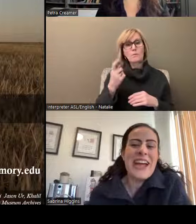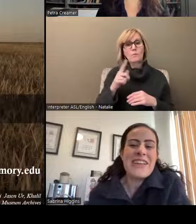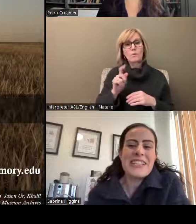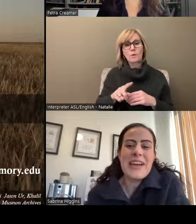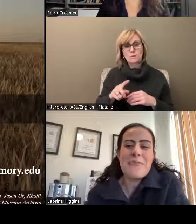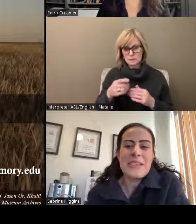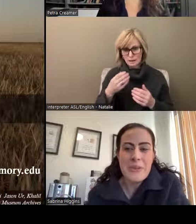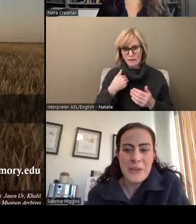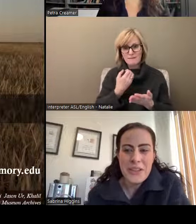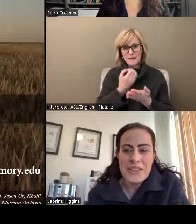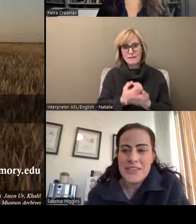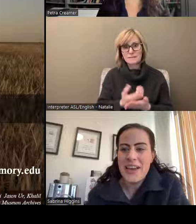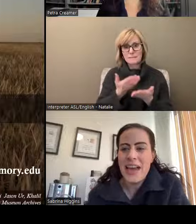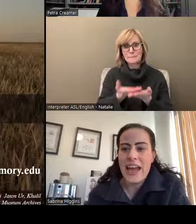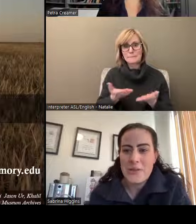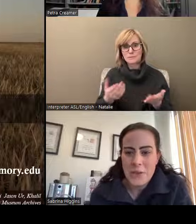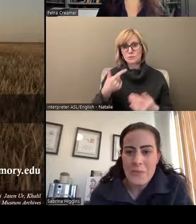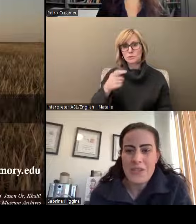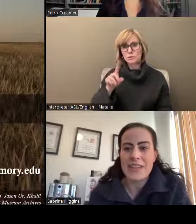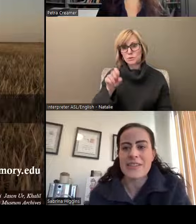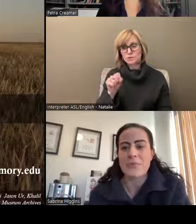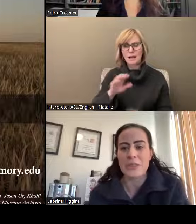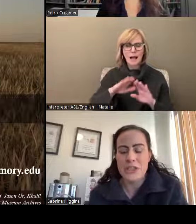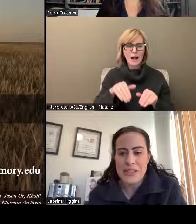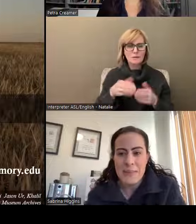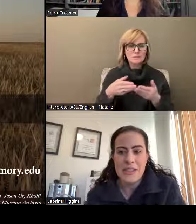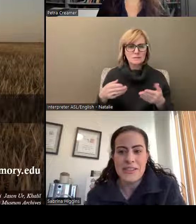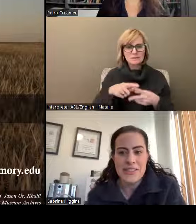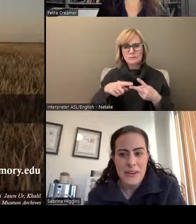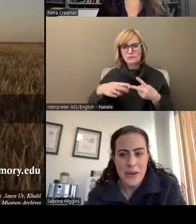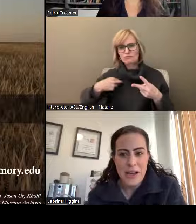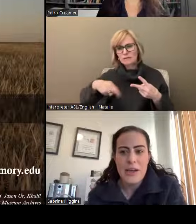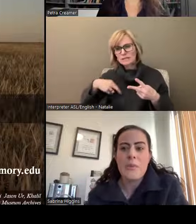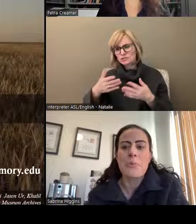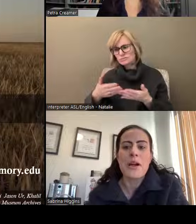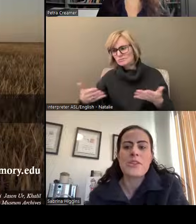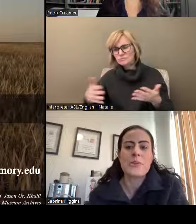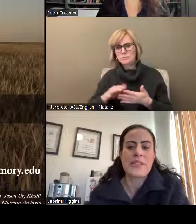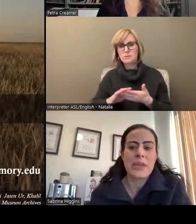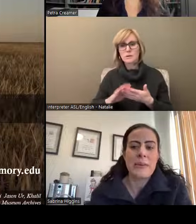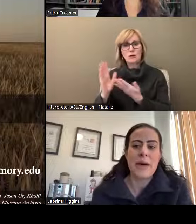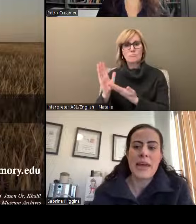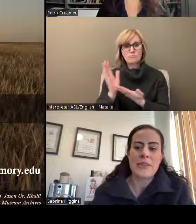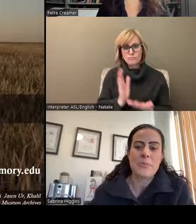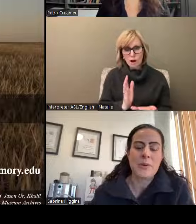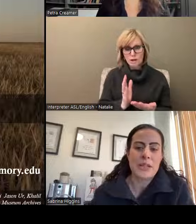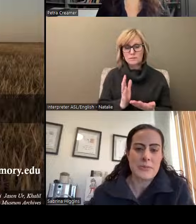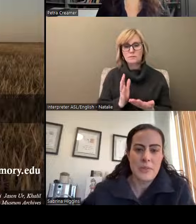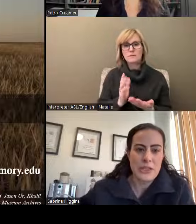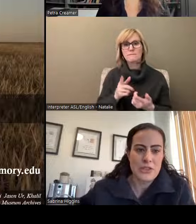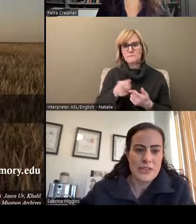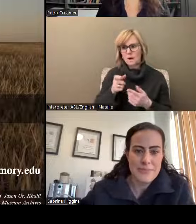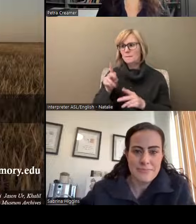Is there evidence of material goods, household objects, religious amulets, etc., brought to Assyria by the